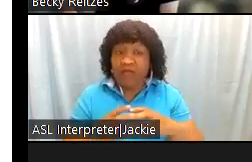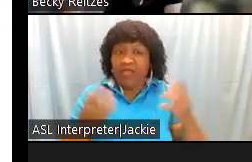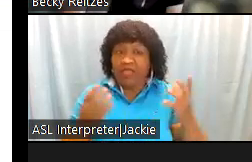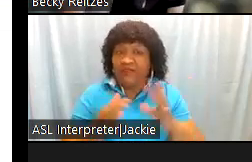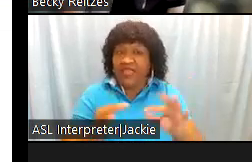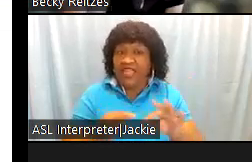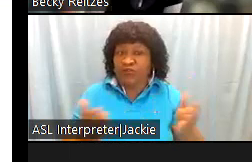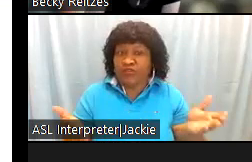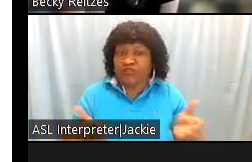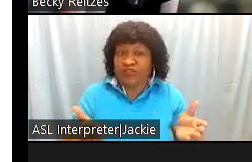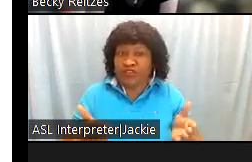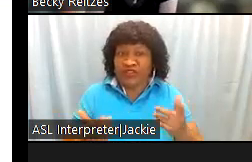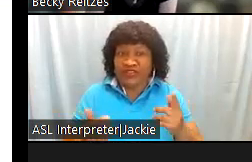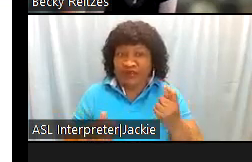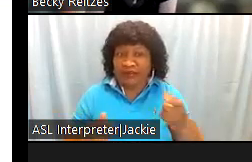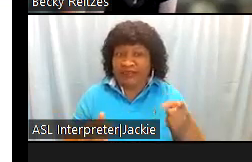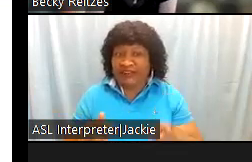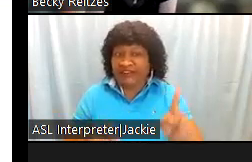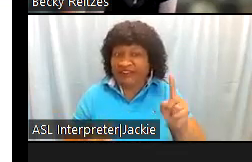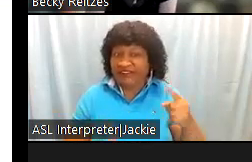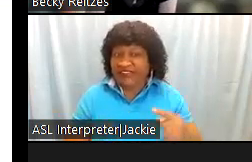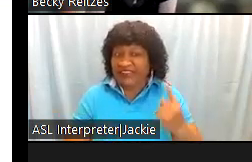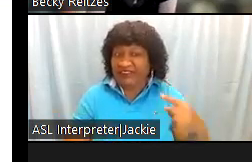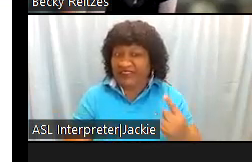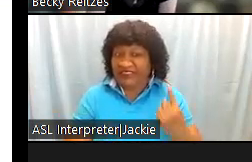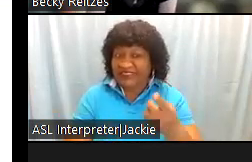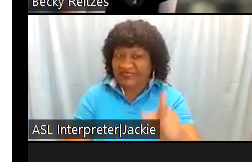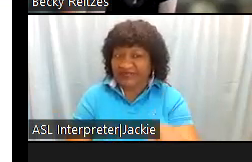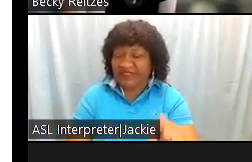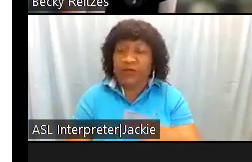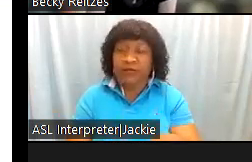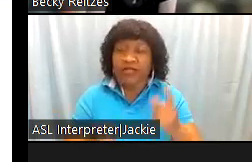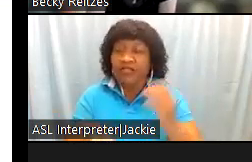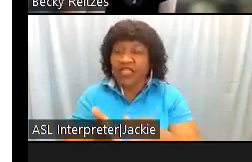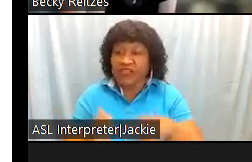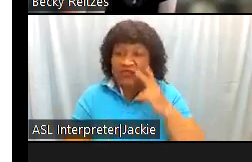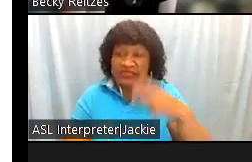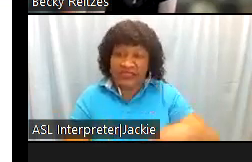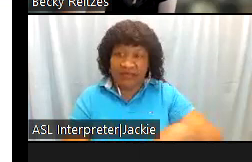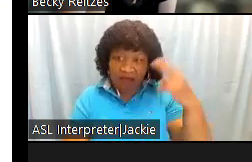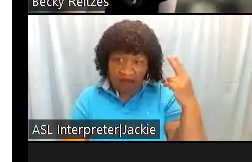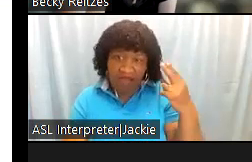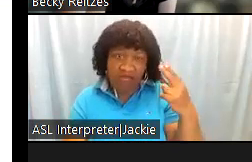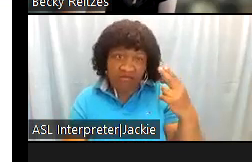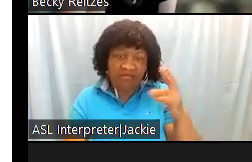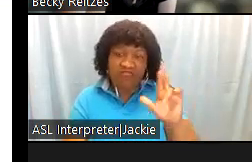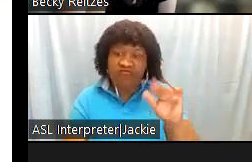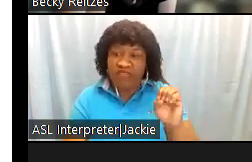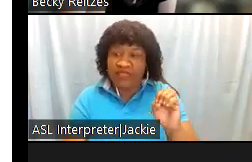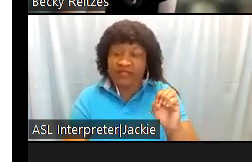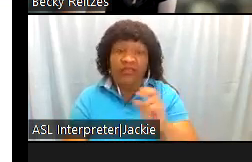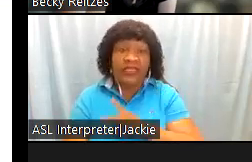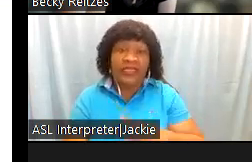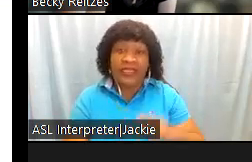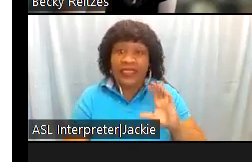on here would be offensive. But you can see the highest rate currently in King County of folks who have